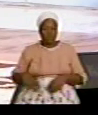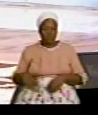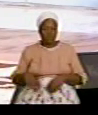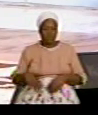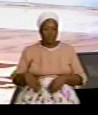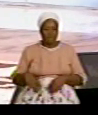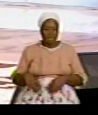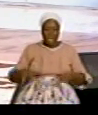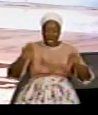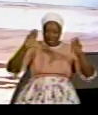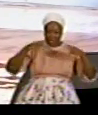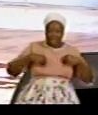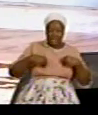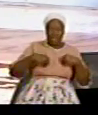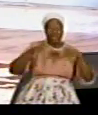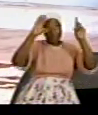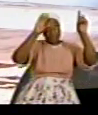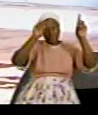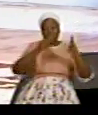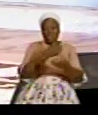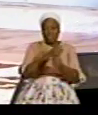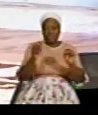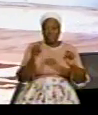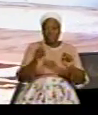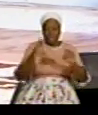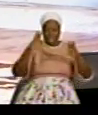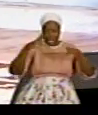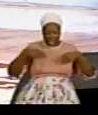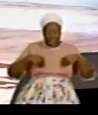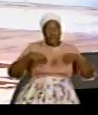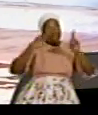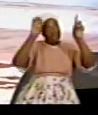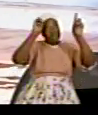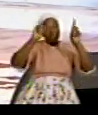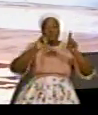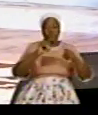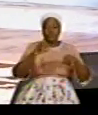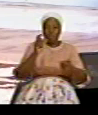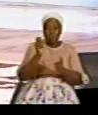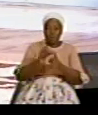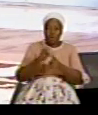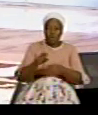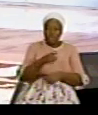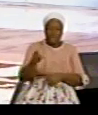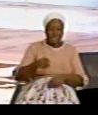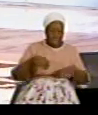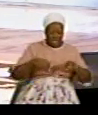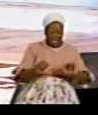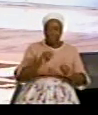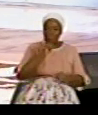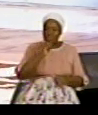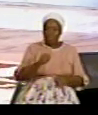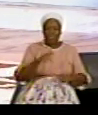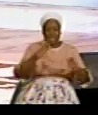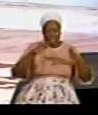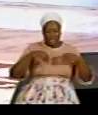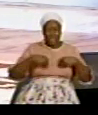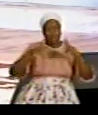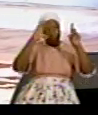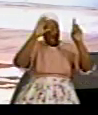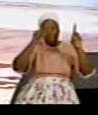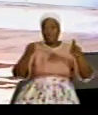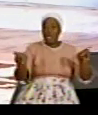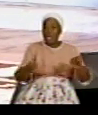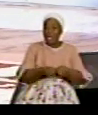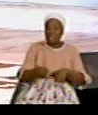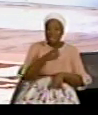his salvation, accept his word. They still do not accept him as